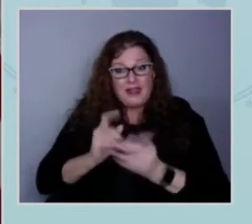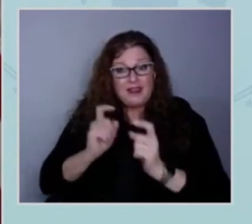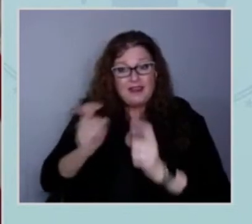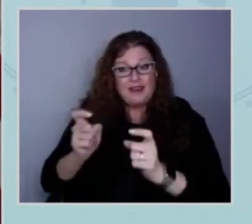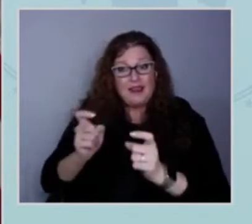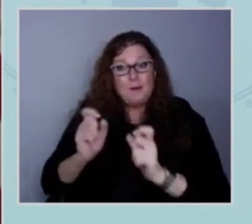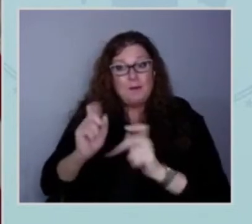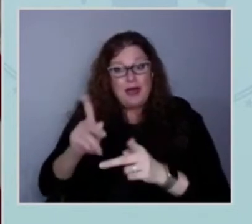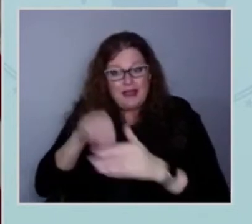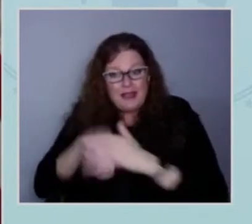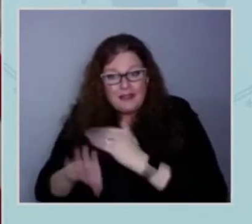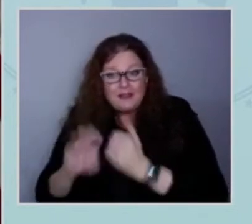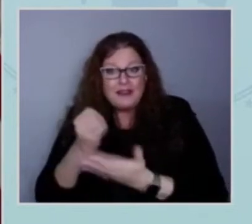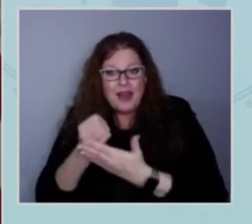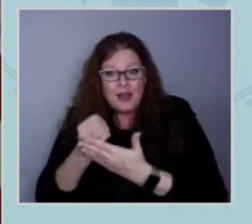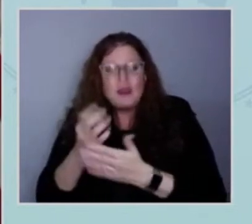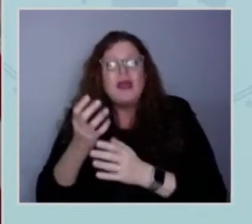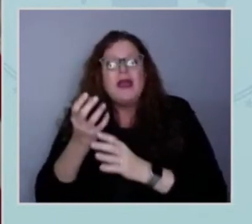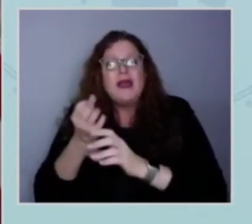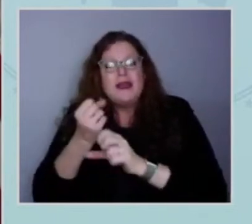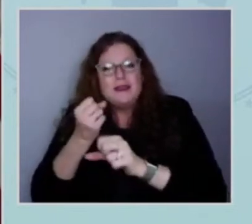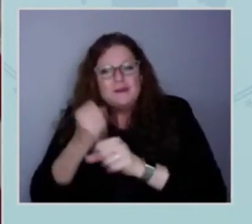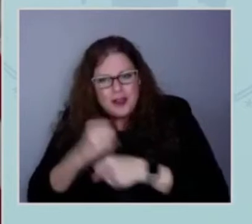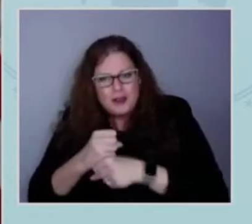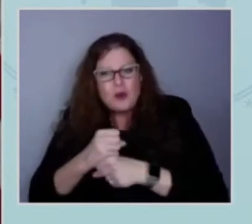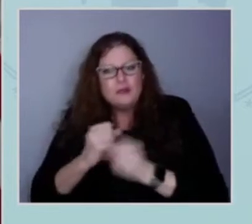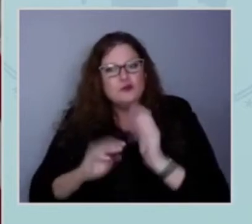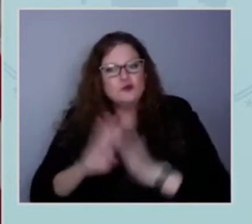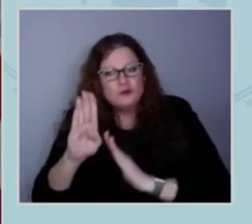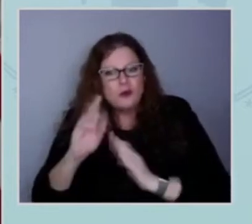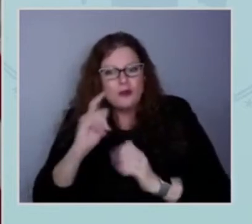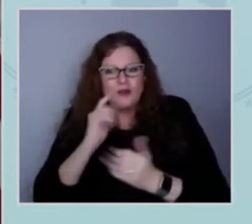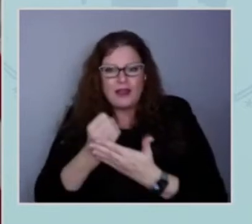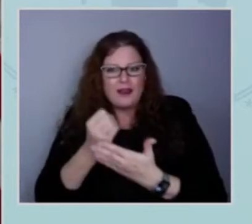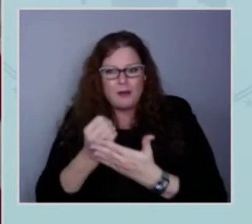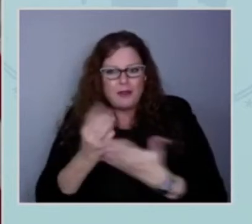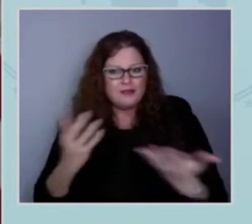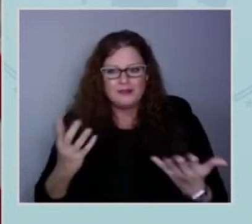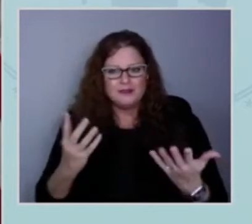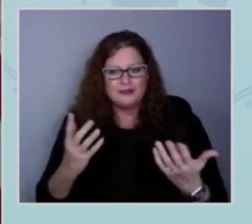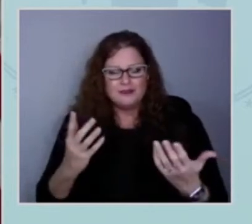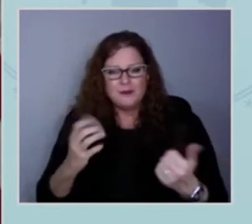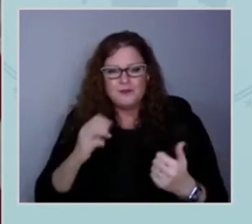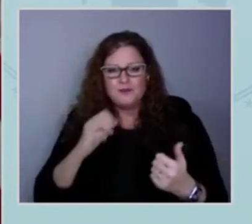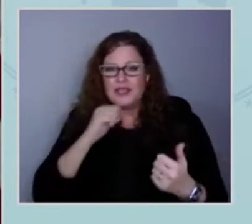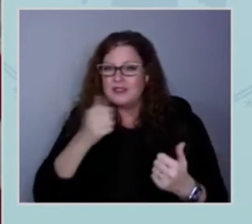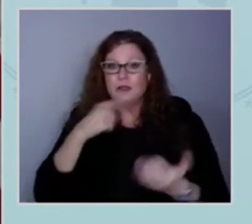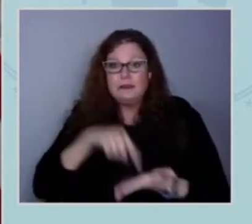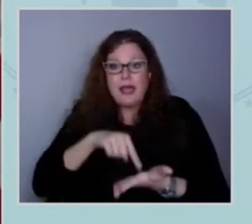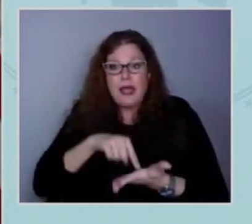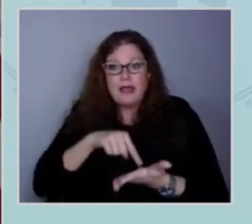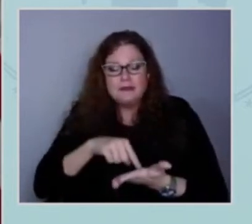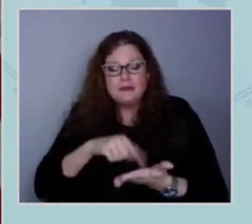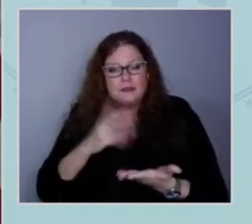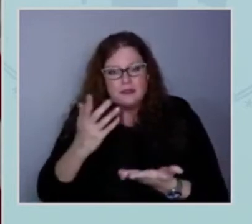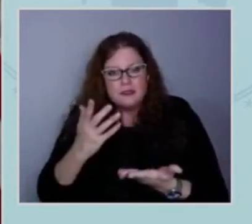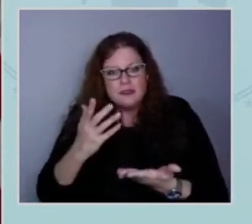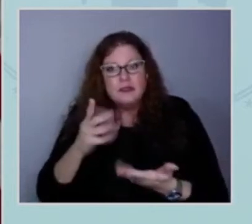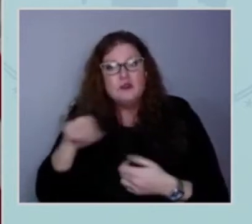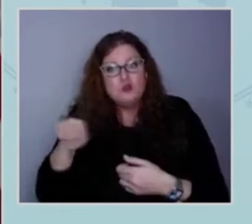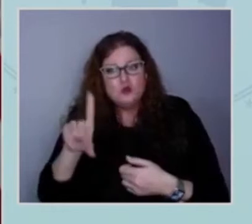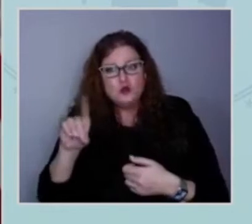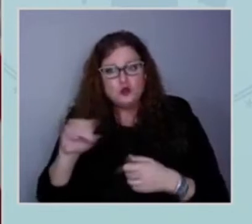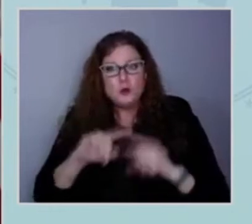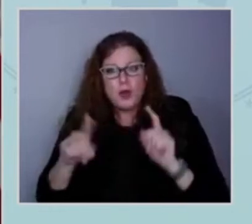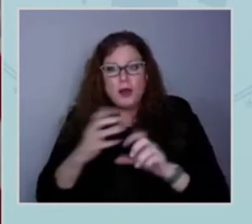realize is putting this money into the economy generates economic growth. It's not just